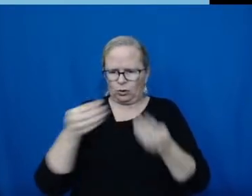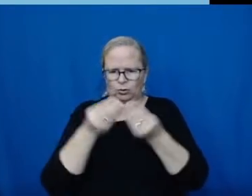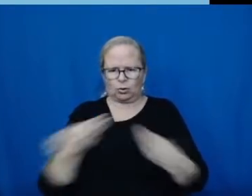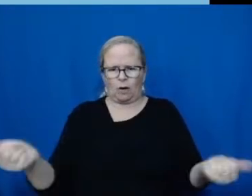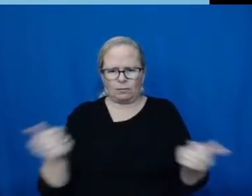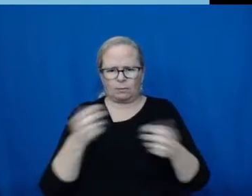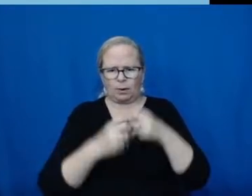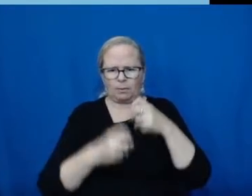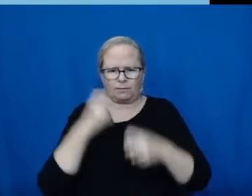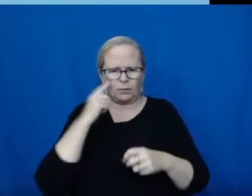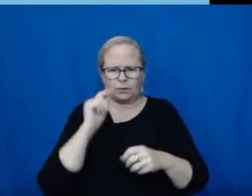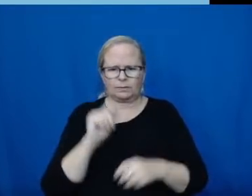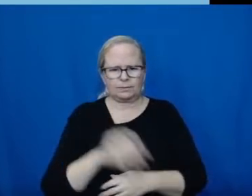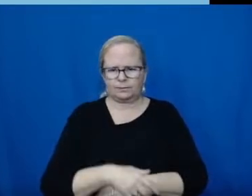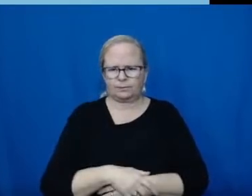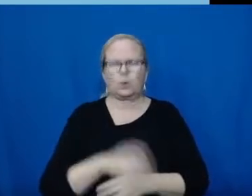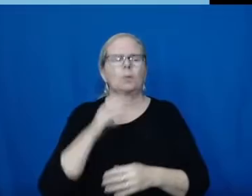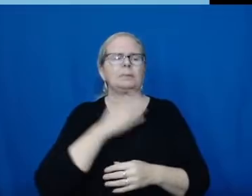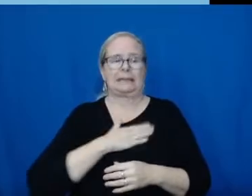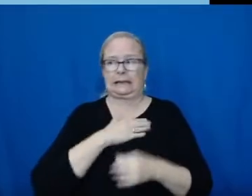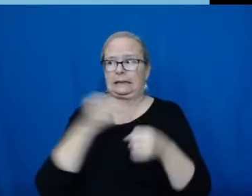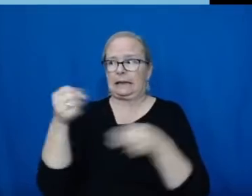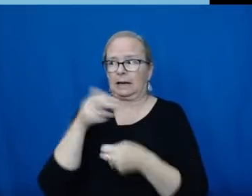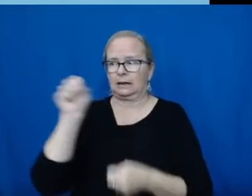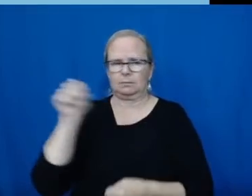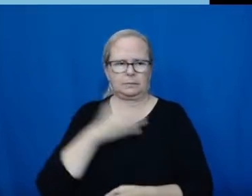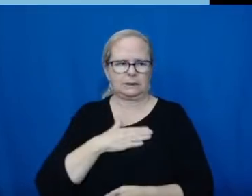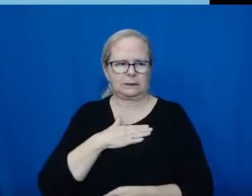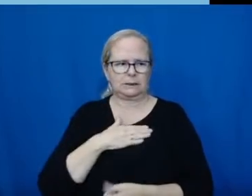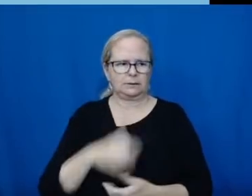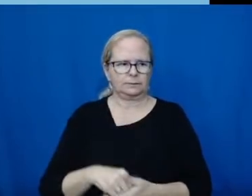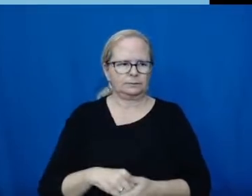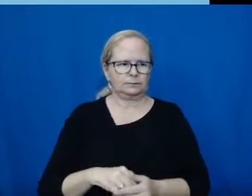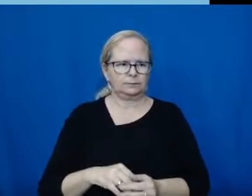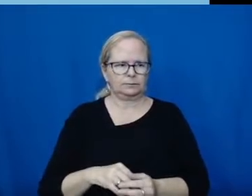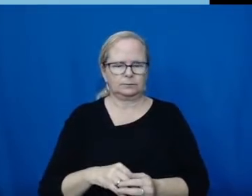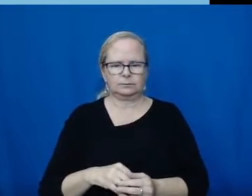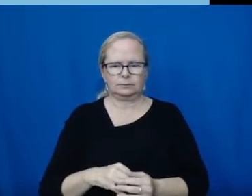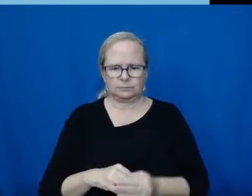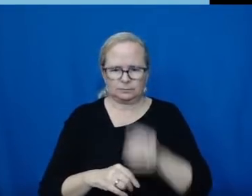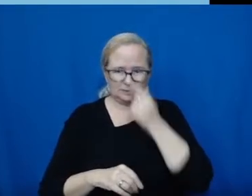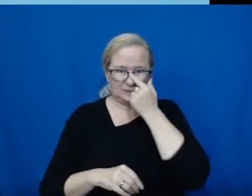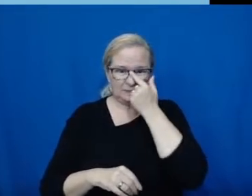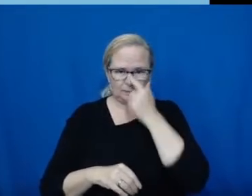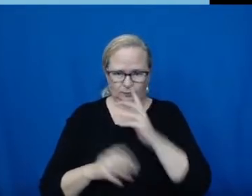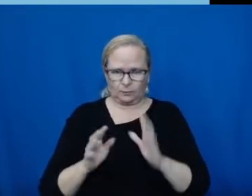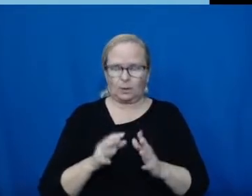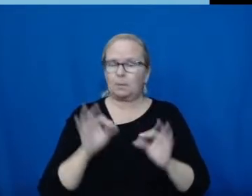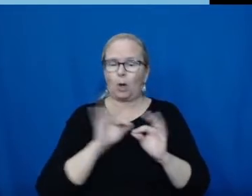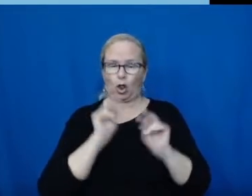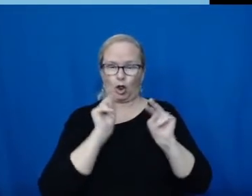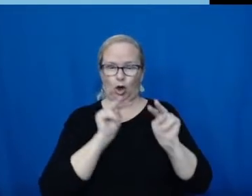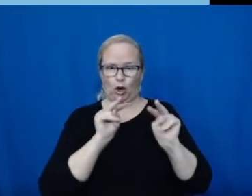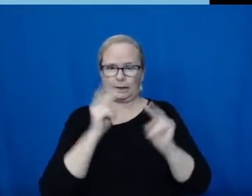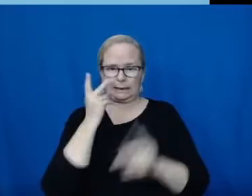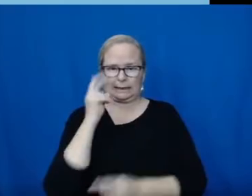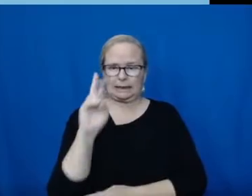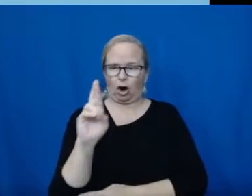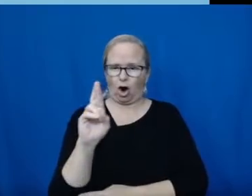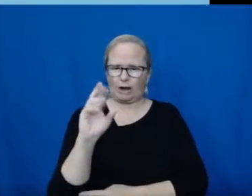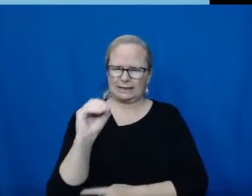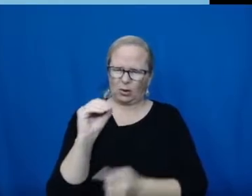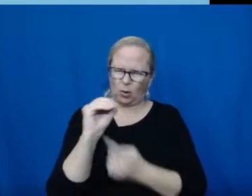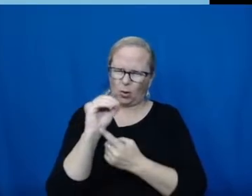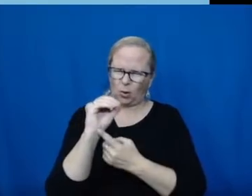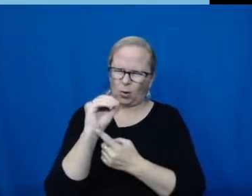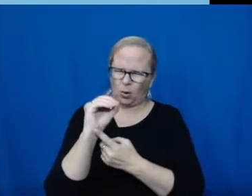is describing the definition of R0, because I will use it. So it's basic replication rate, and it